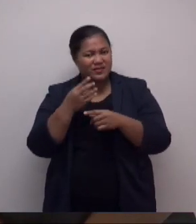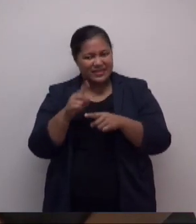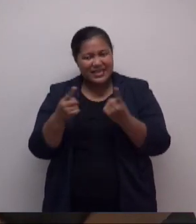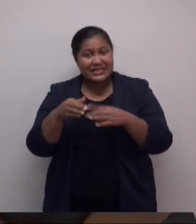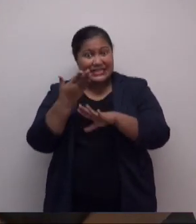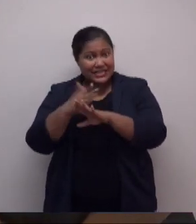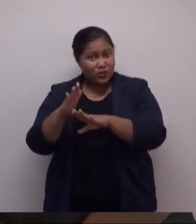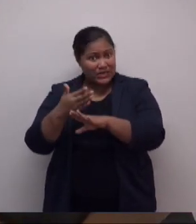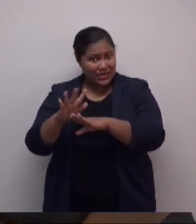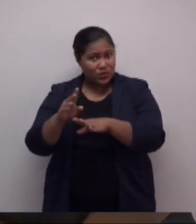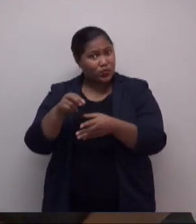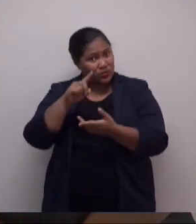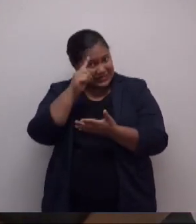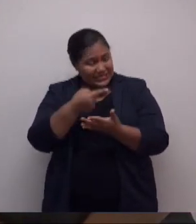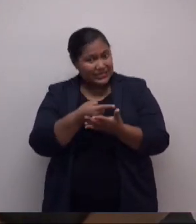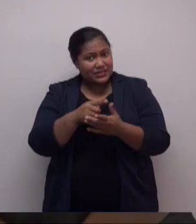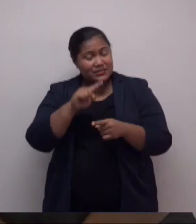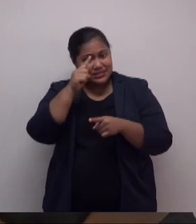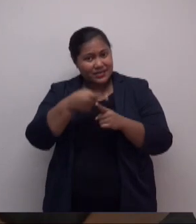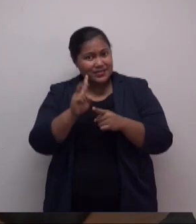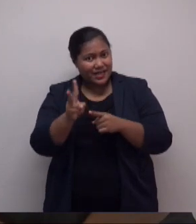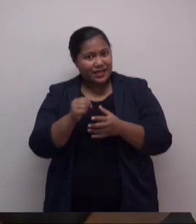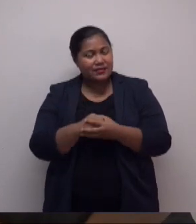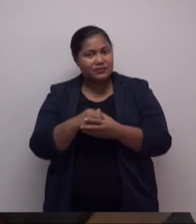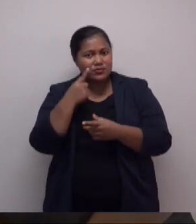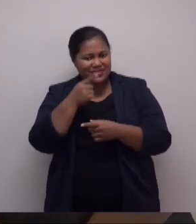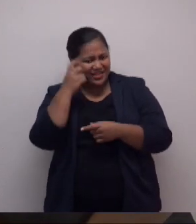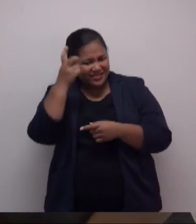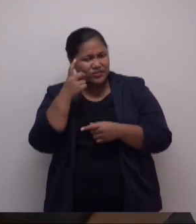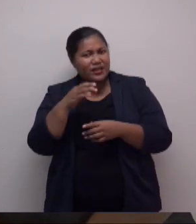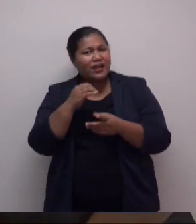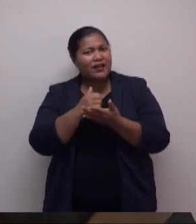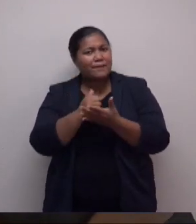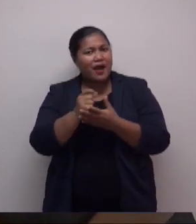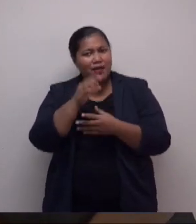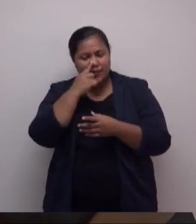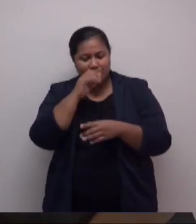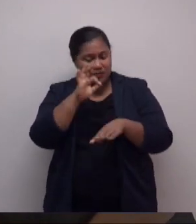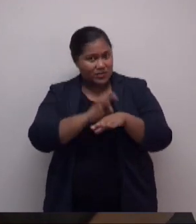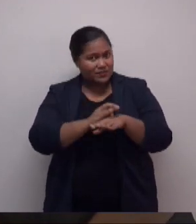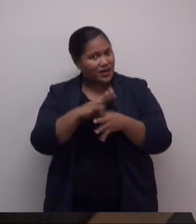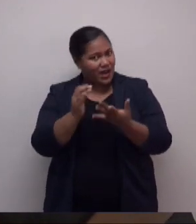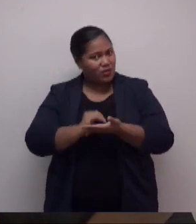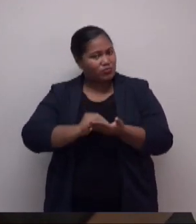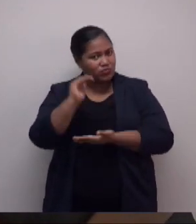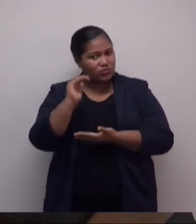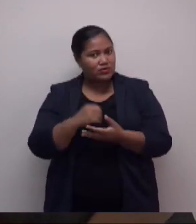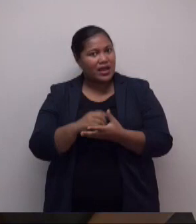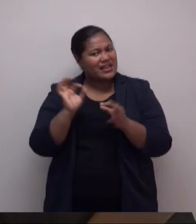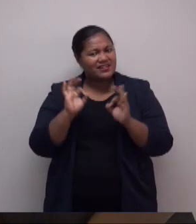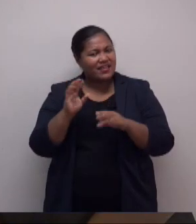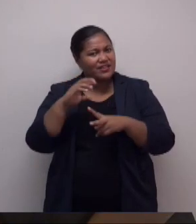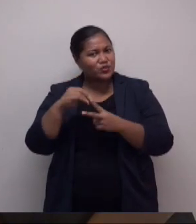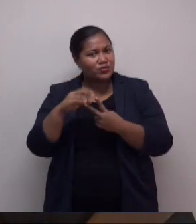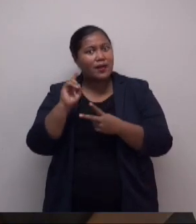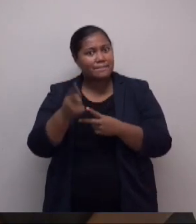variants that lead to concerning rates of hospitalizations, we will have no choice but to